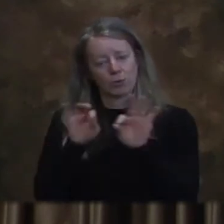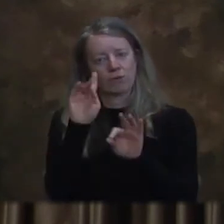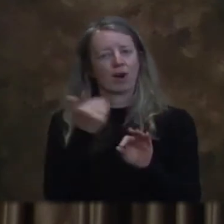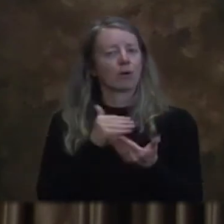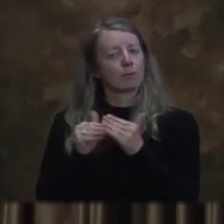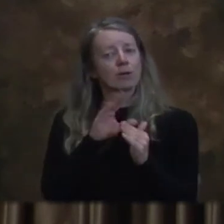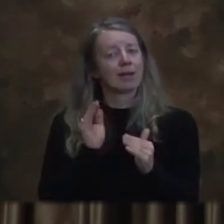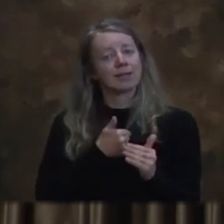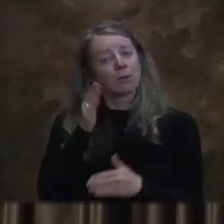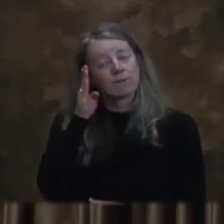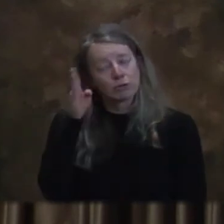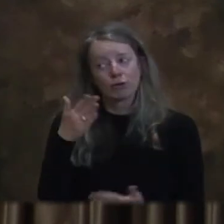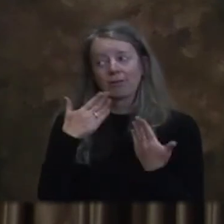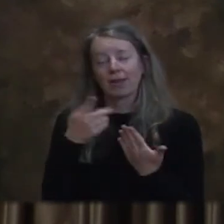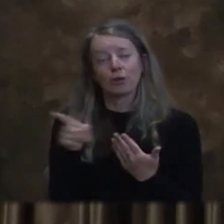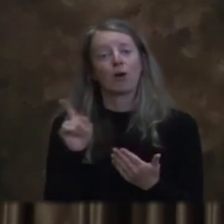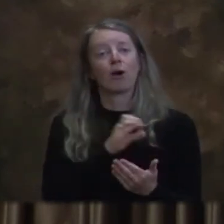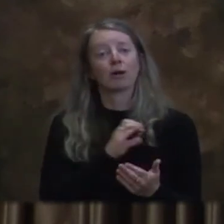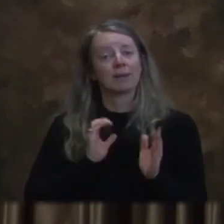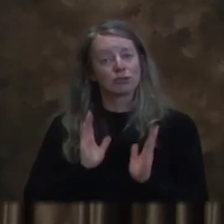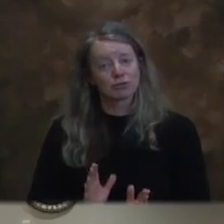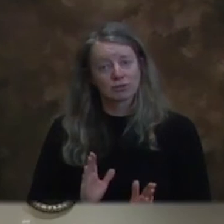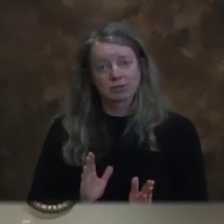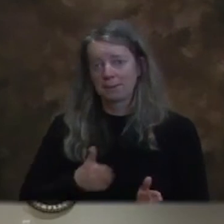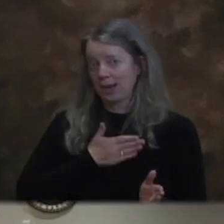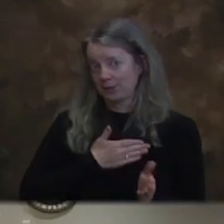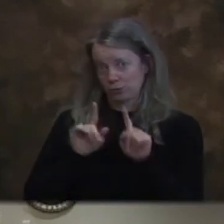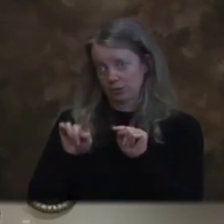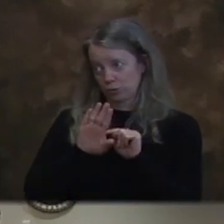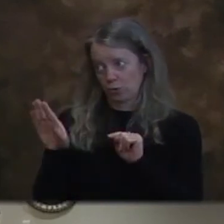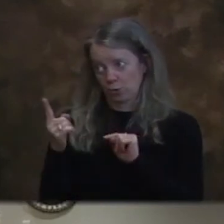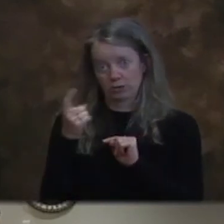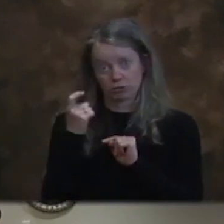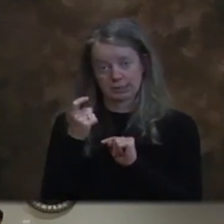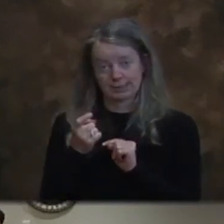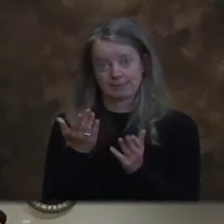future. And thank you, commissioners. Happy to answer any questions you have.